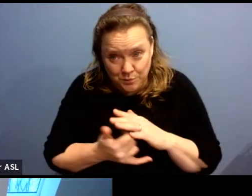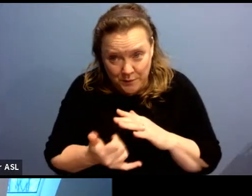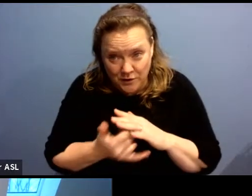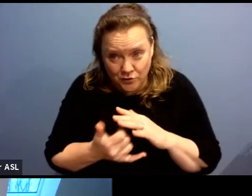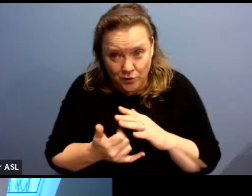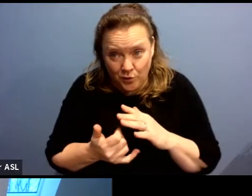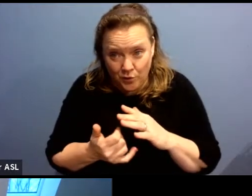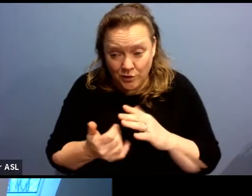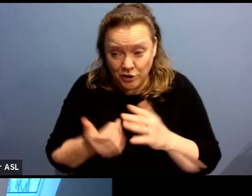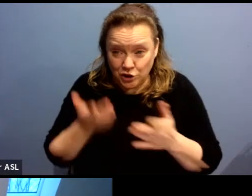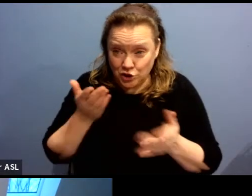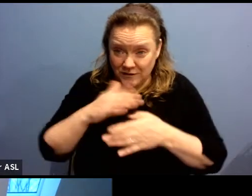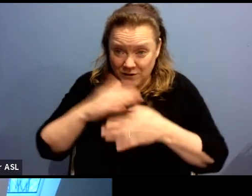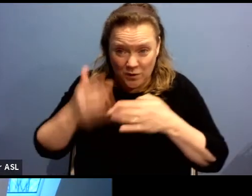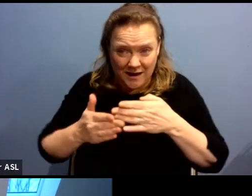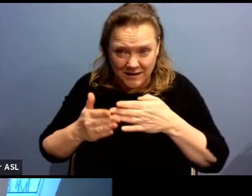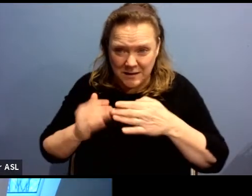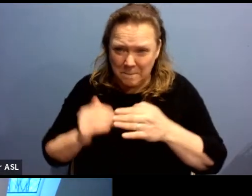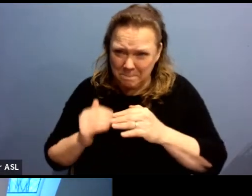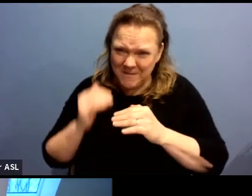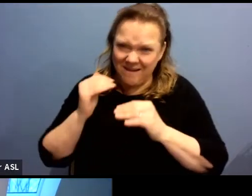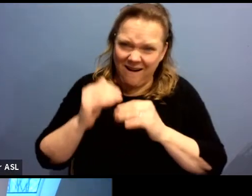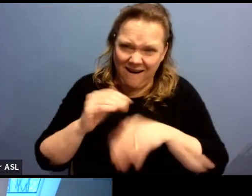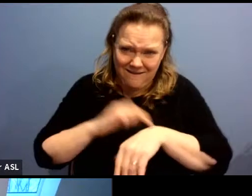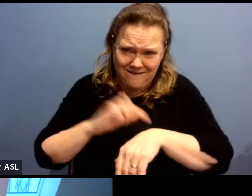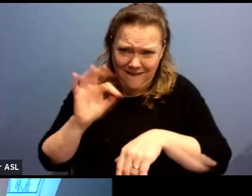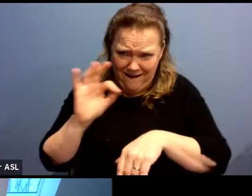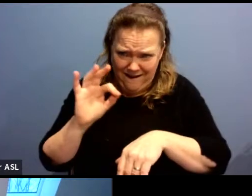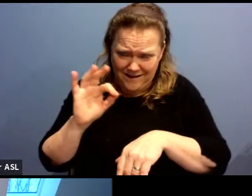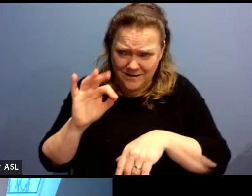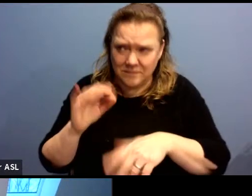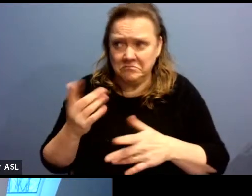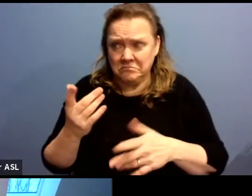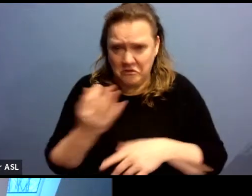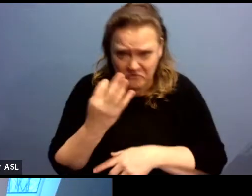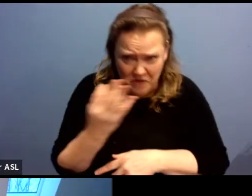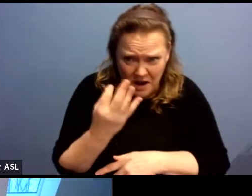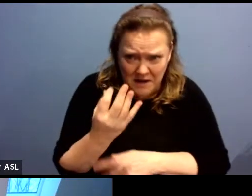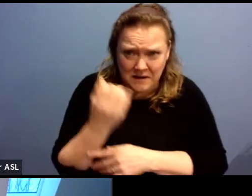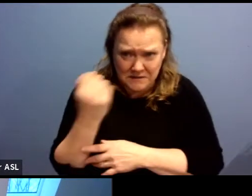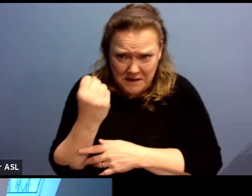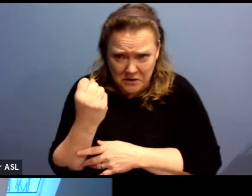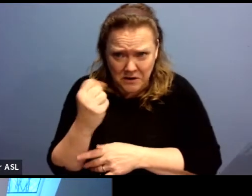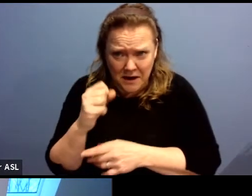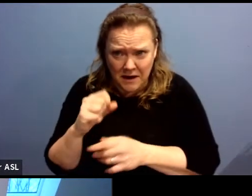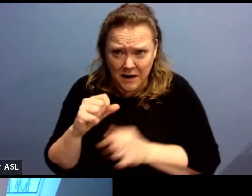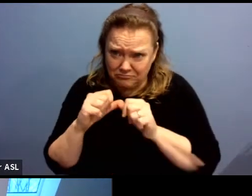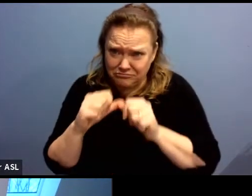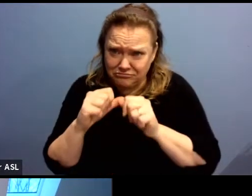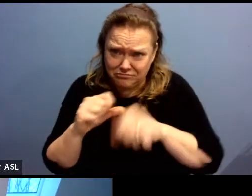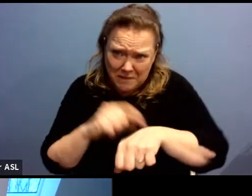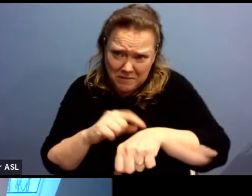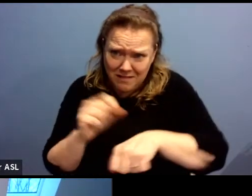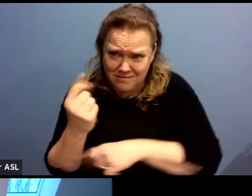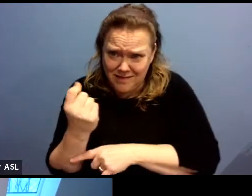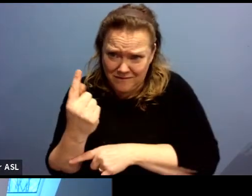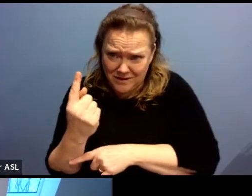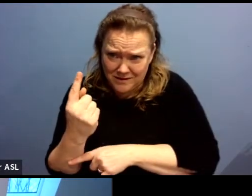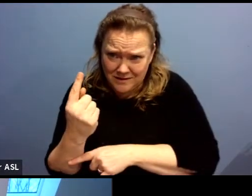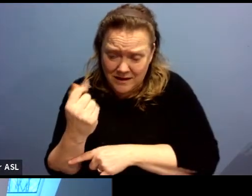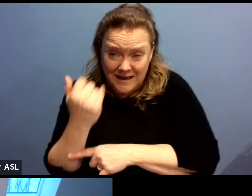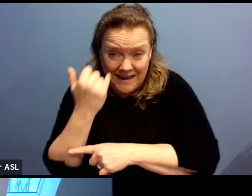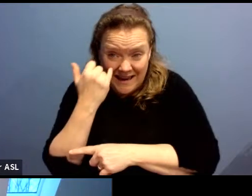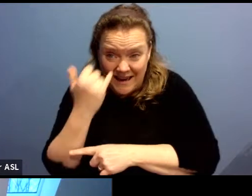service after 9 p.m. to 11 p.m. on Friday and Saturday. One idea might be, if it's not cost feasible to